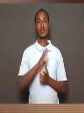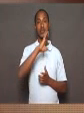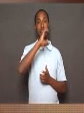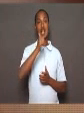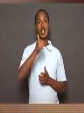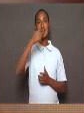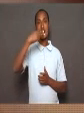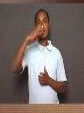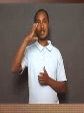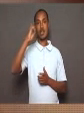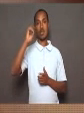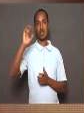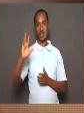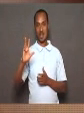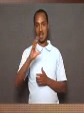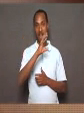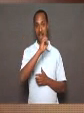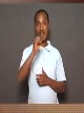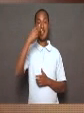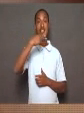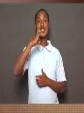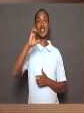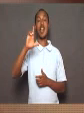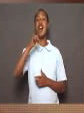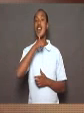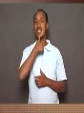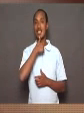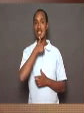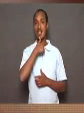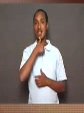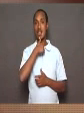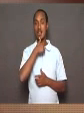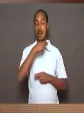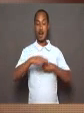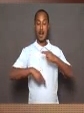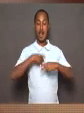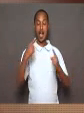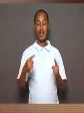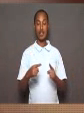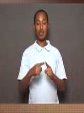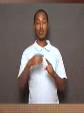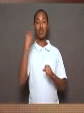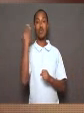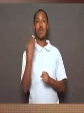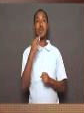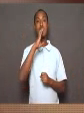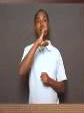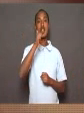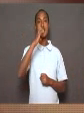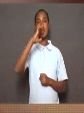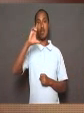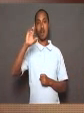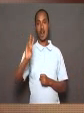Calcium bicarbonate and hydrochloric acid react to form calcium